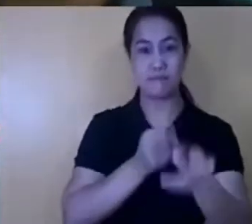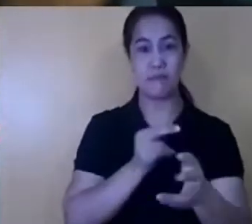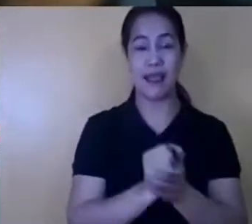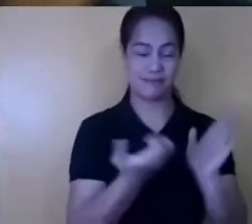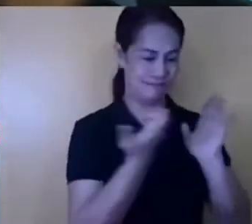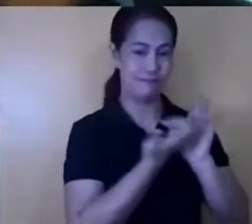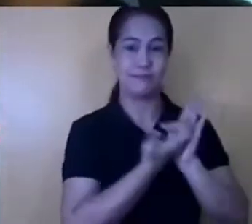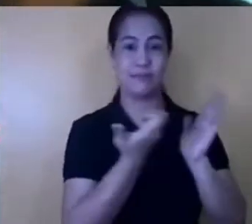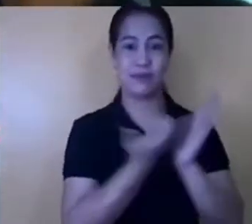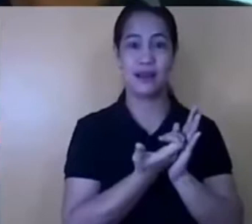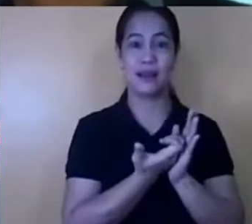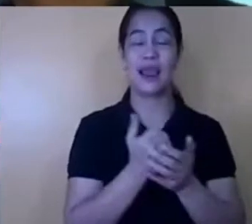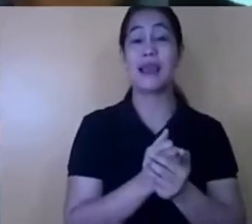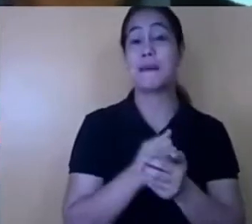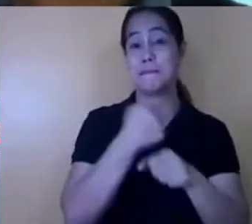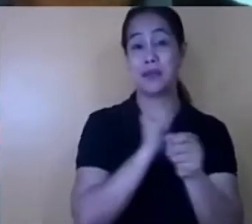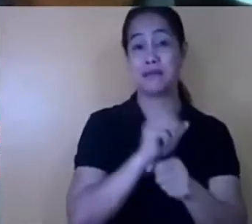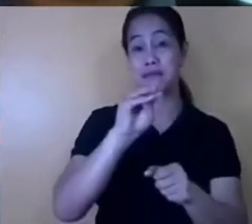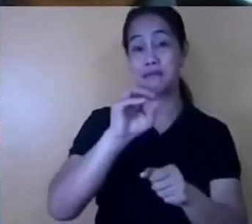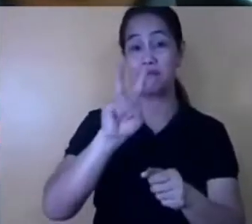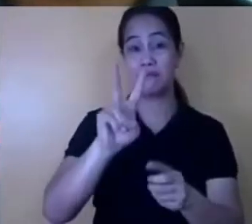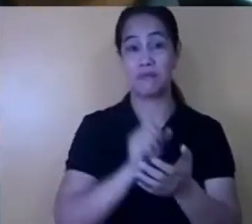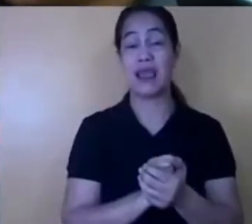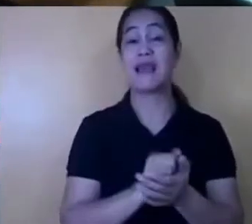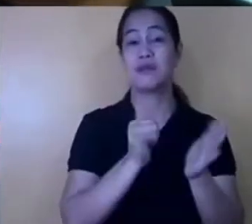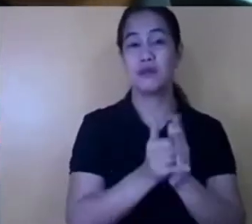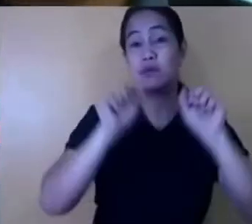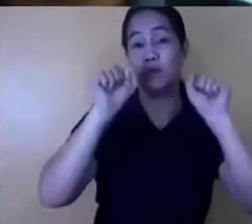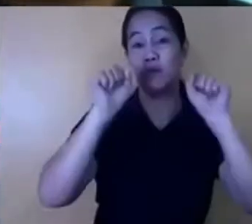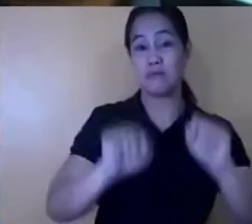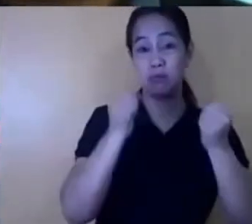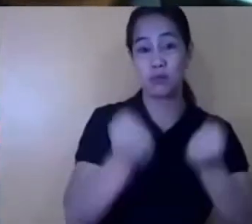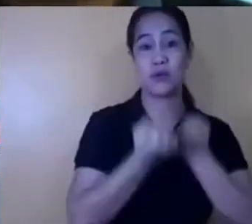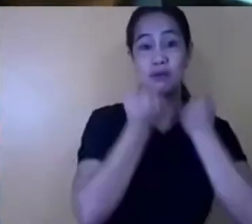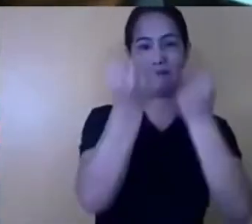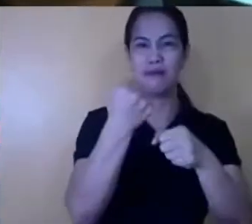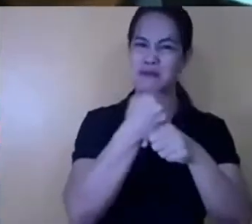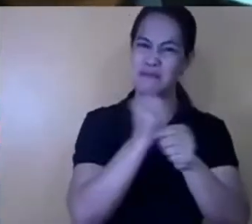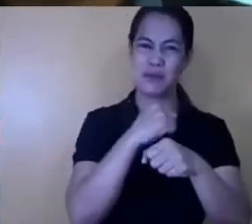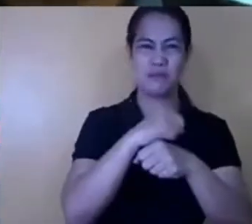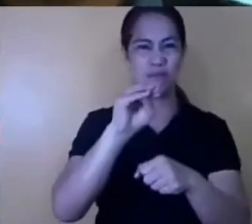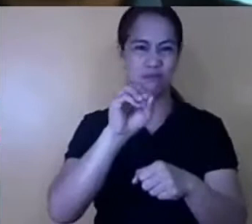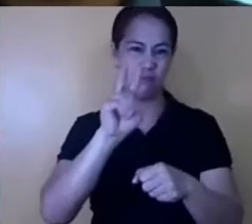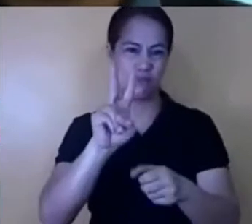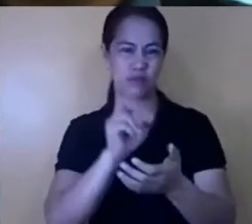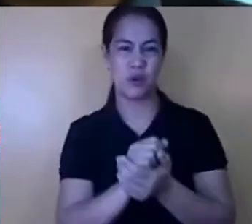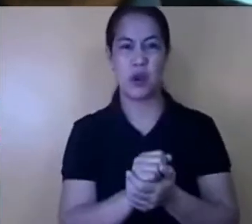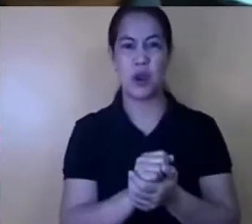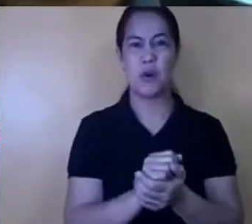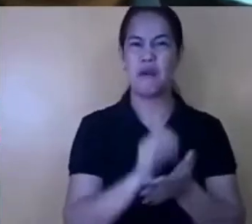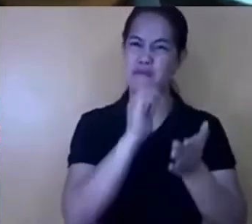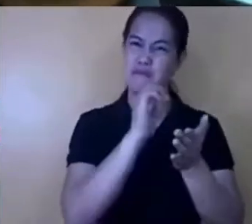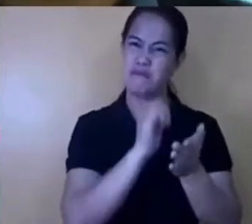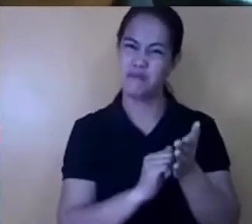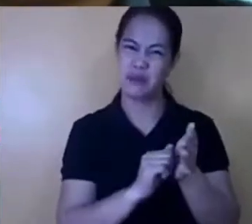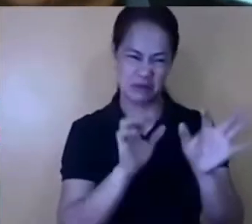main MOV. This means that you were able to submit your main MOV, your list of identified least